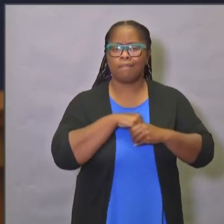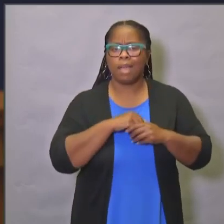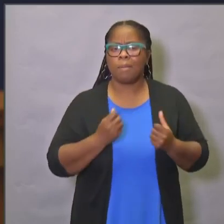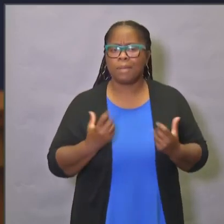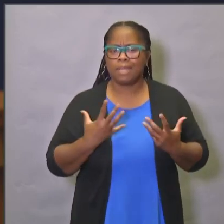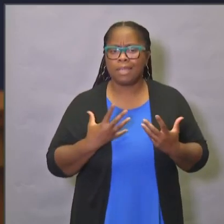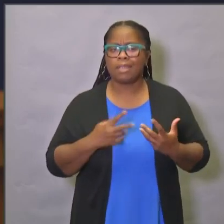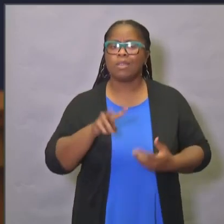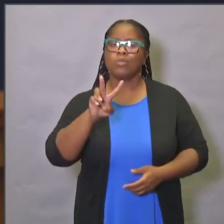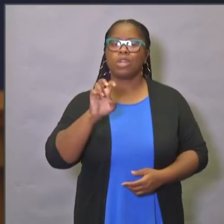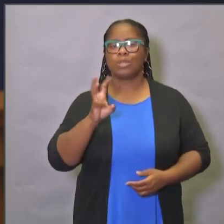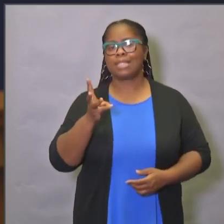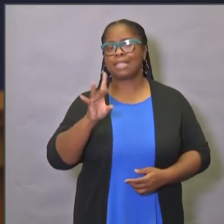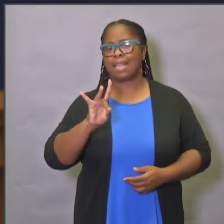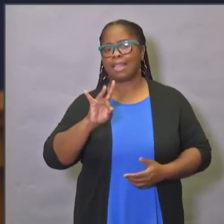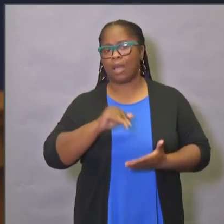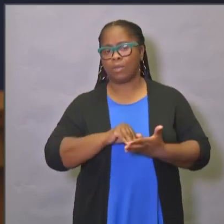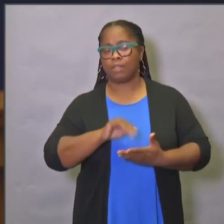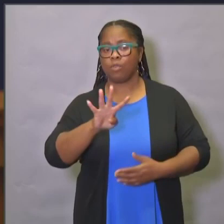is